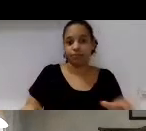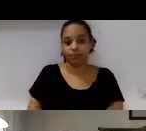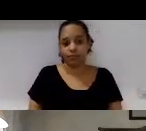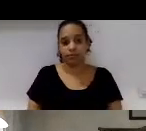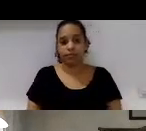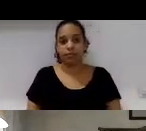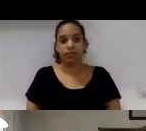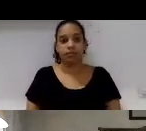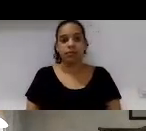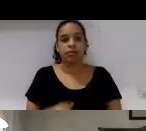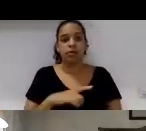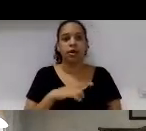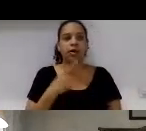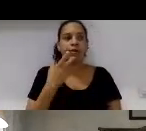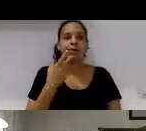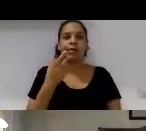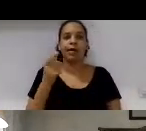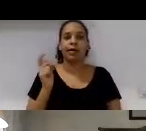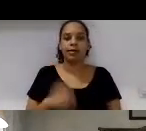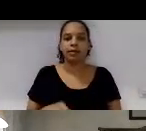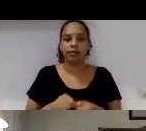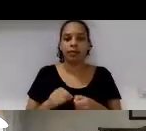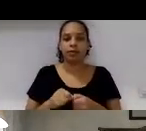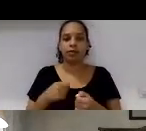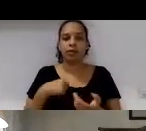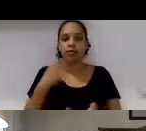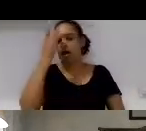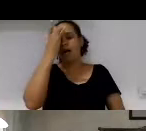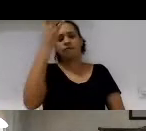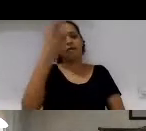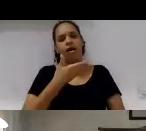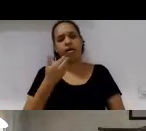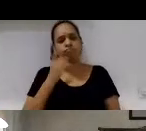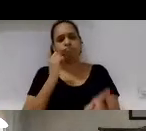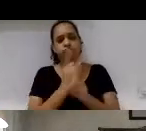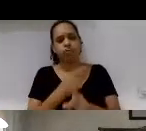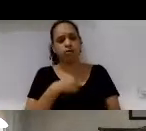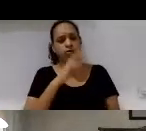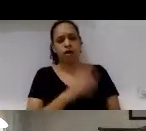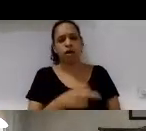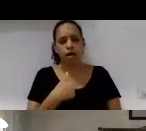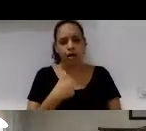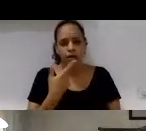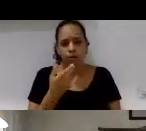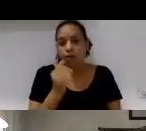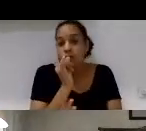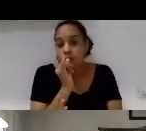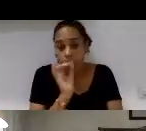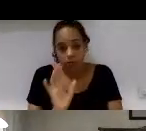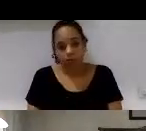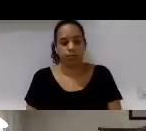me give an example. There's the example I gave in the longer paper that I submitted some time ago.